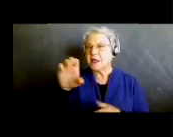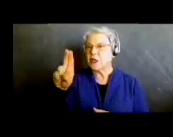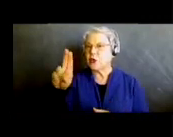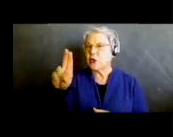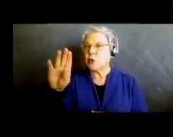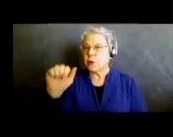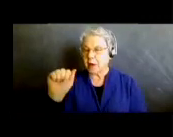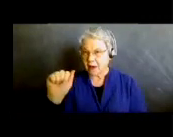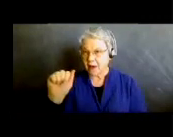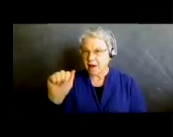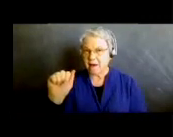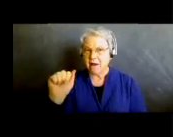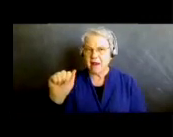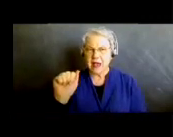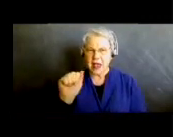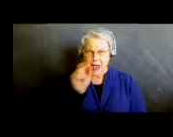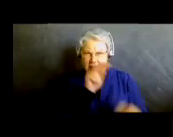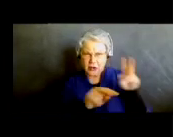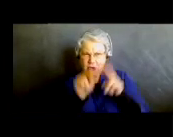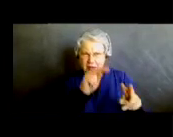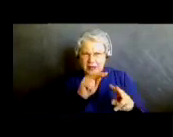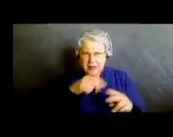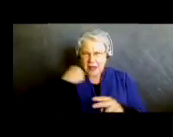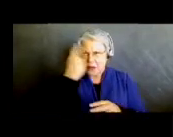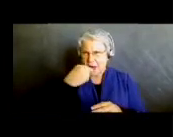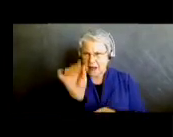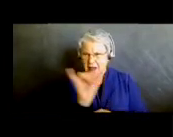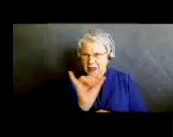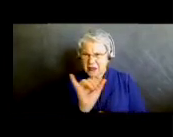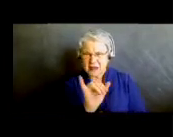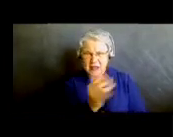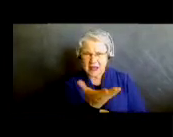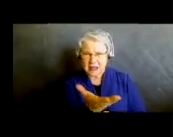living conditions on Guantanamo at that time.